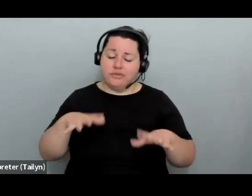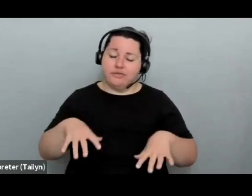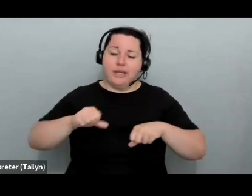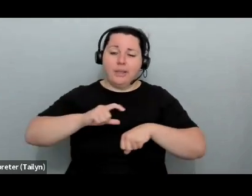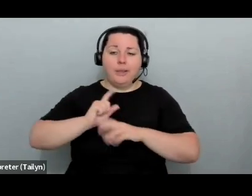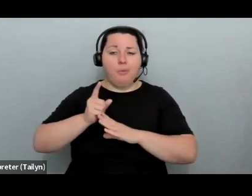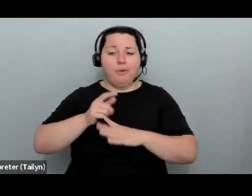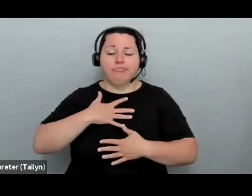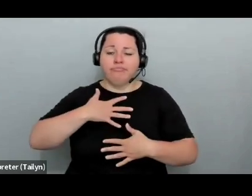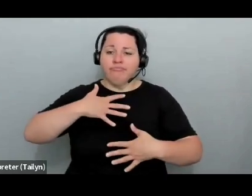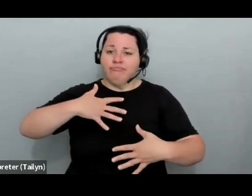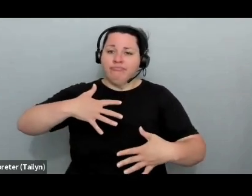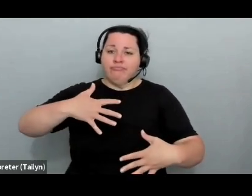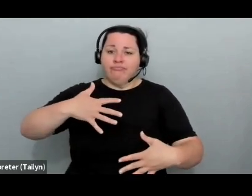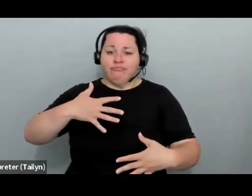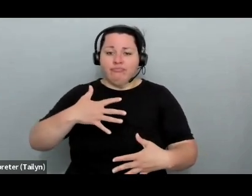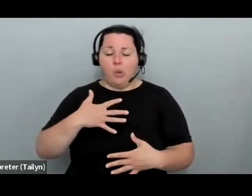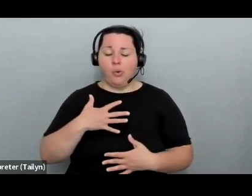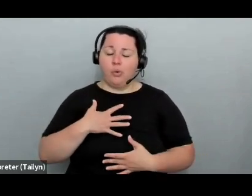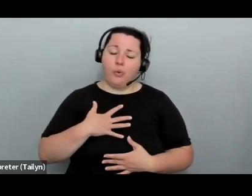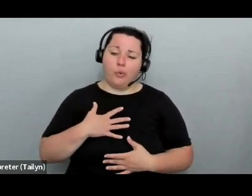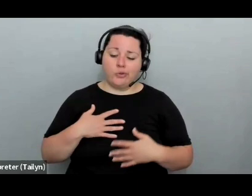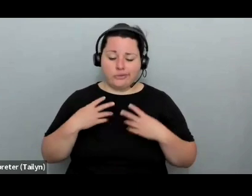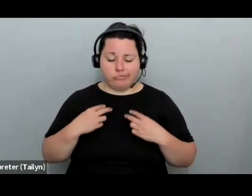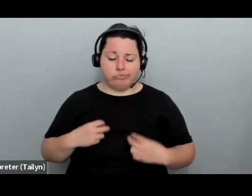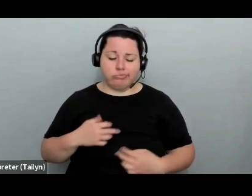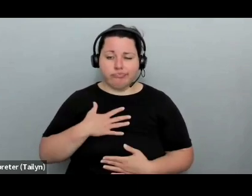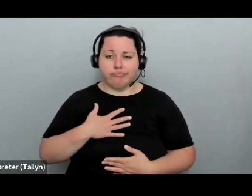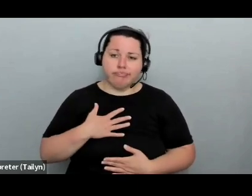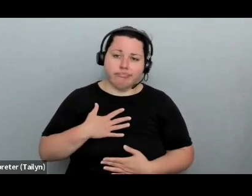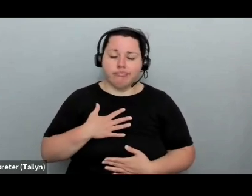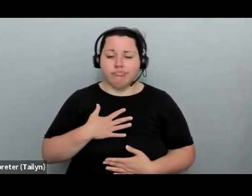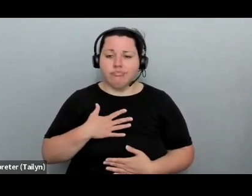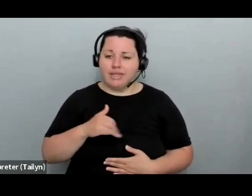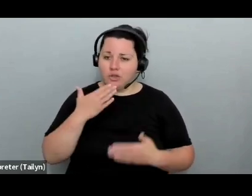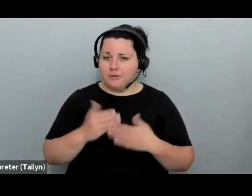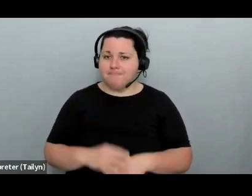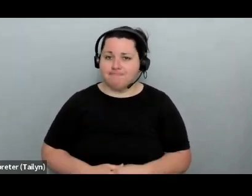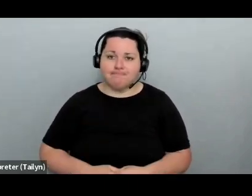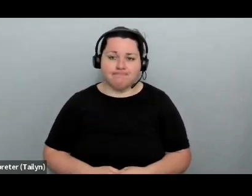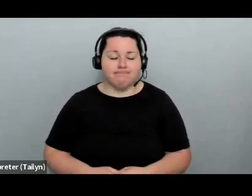a minute and checking in with ourselves is always a good thing.